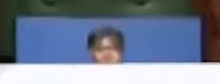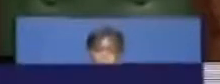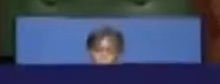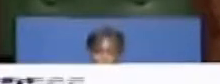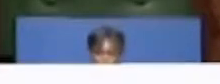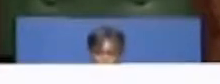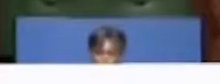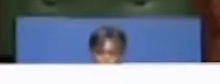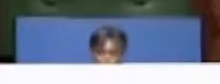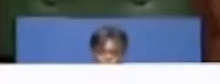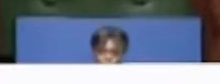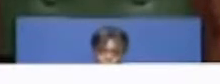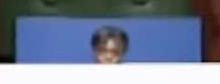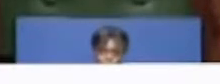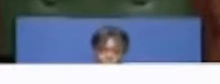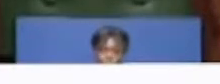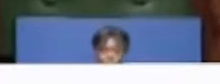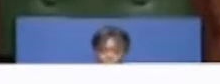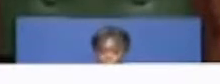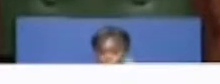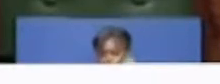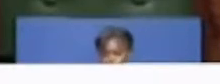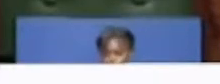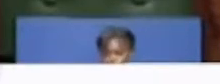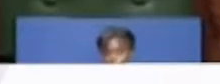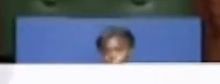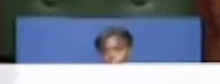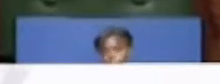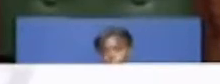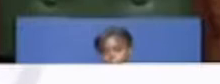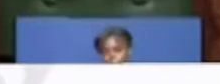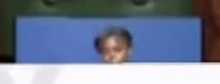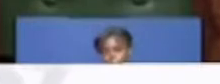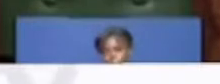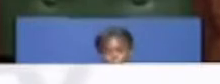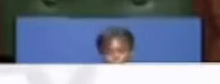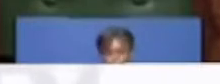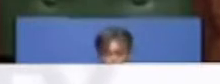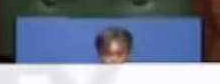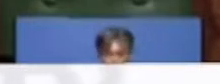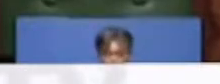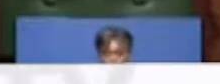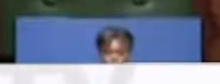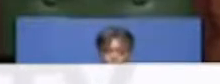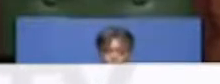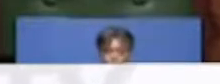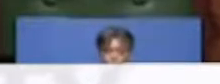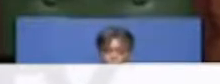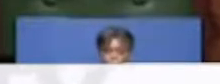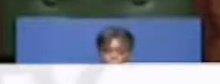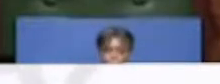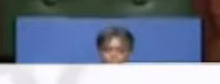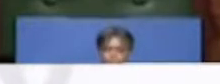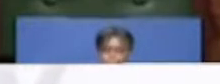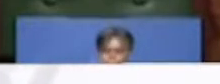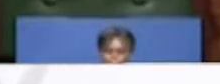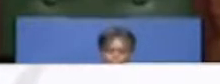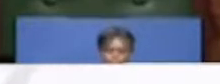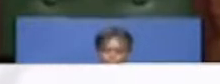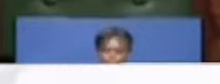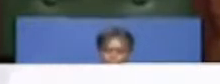And it is the foundation upon which are greater justice,